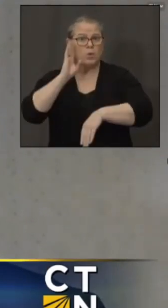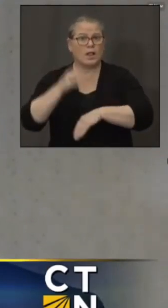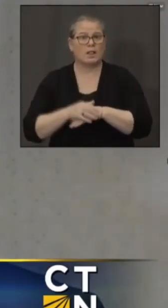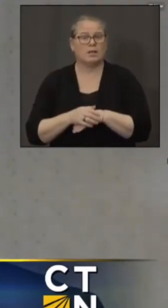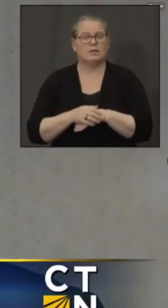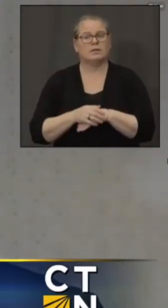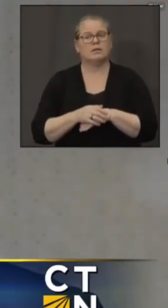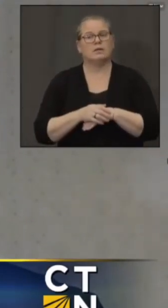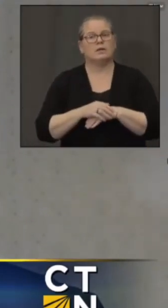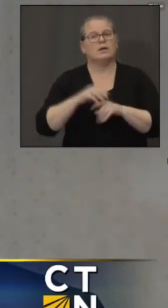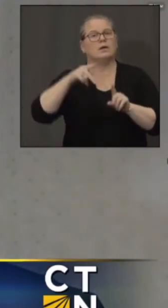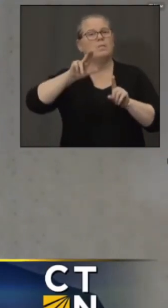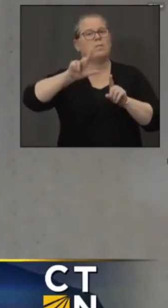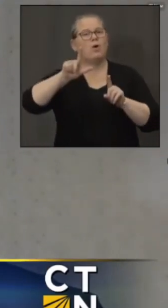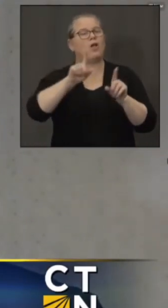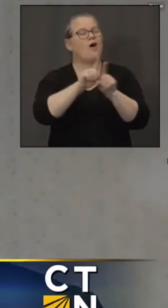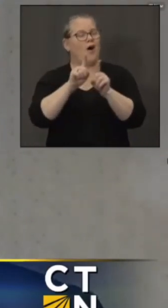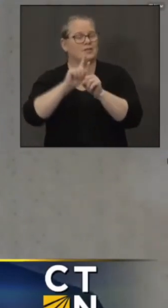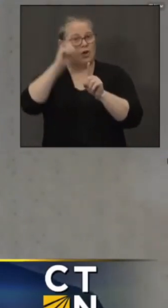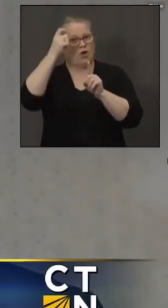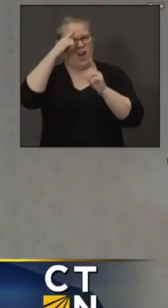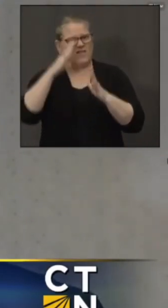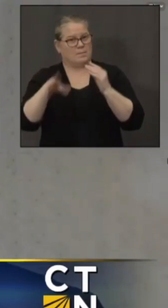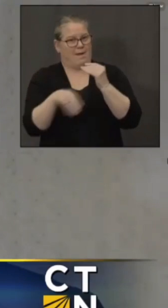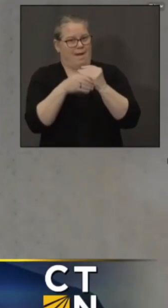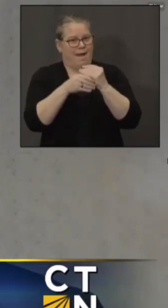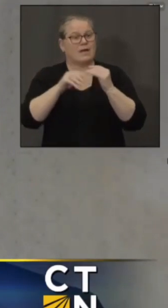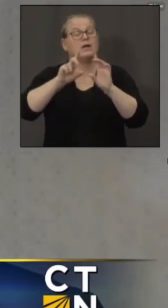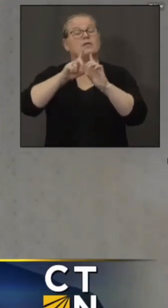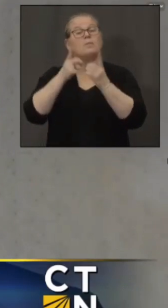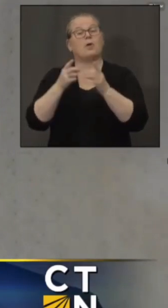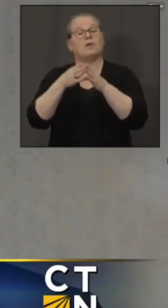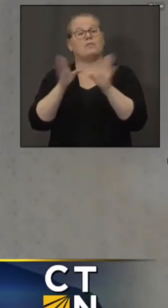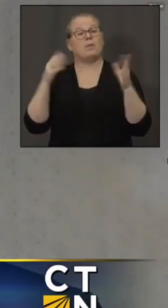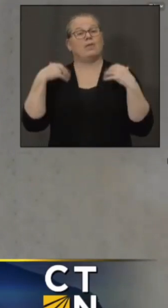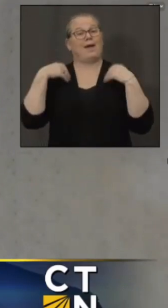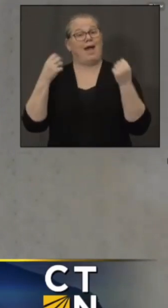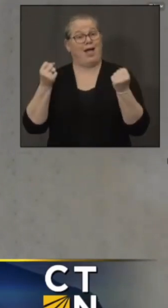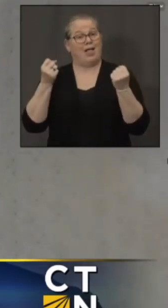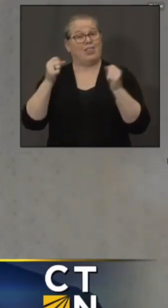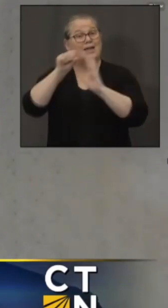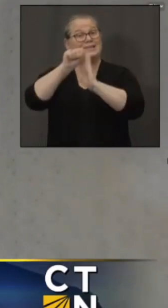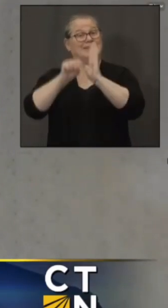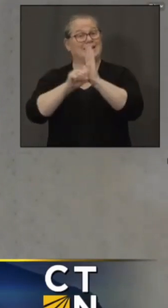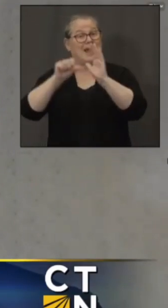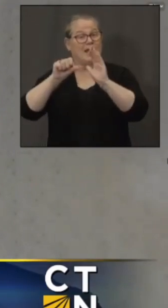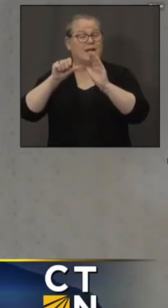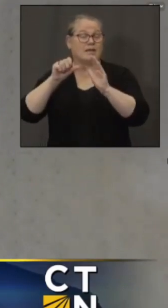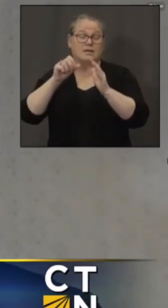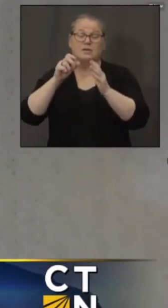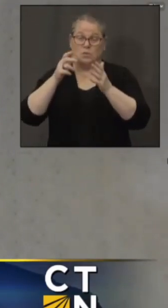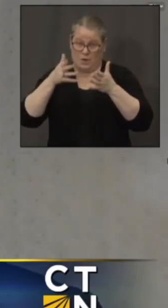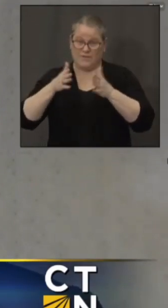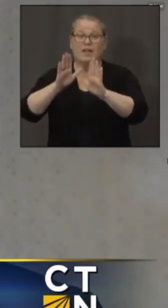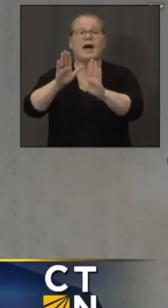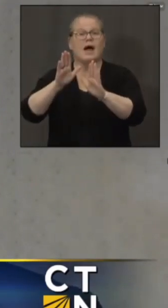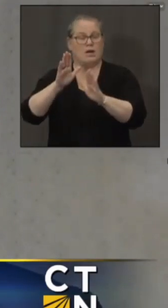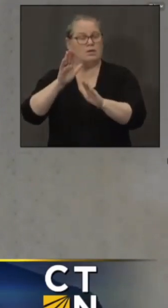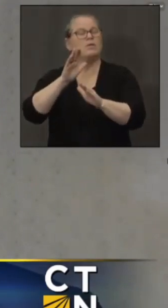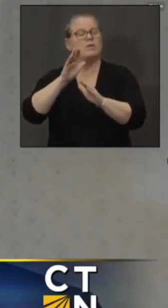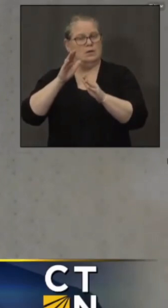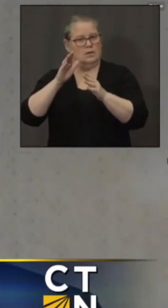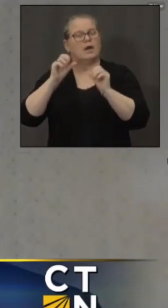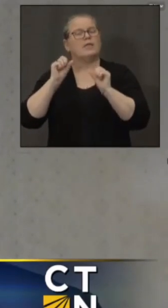order yesterday, giving the Department of Public Health similar authorities as well to provide support to these local public health directors and